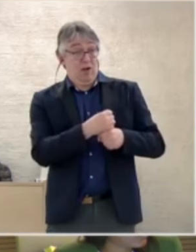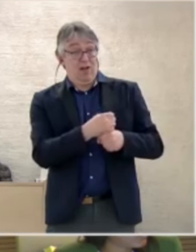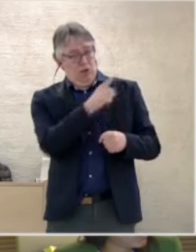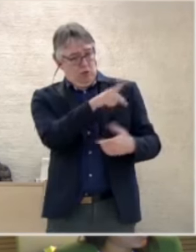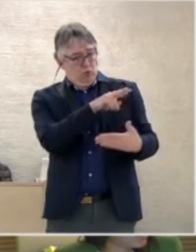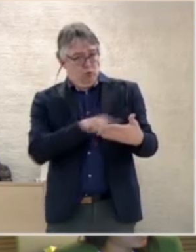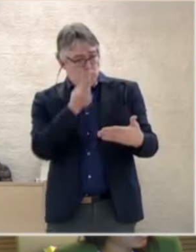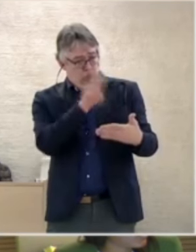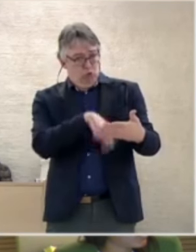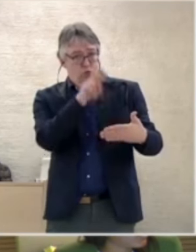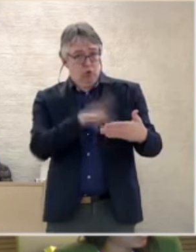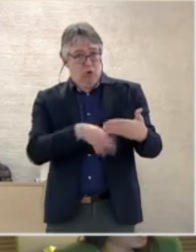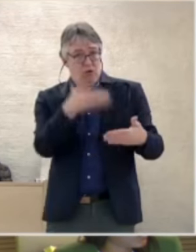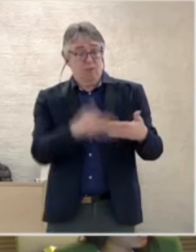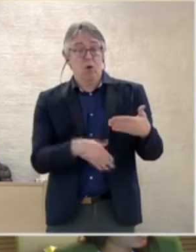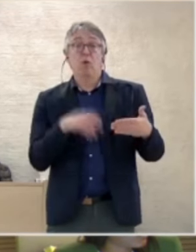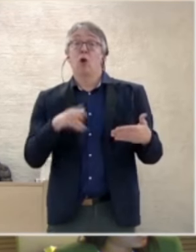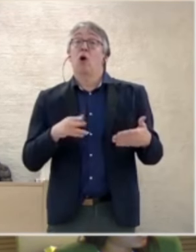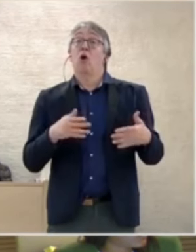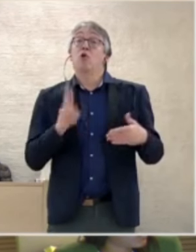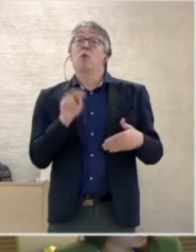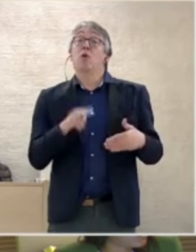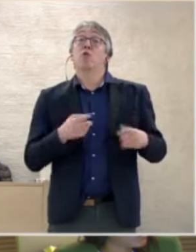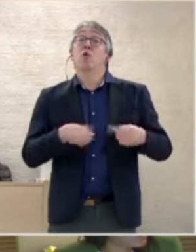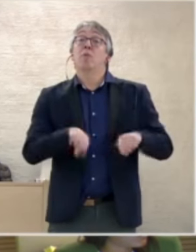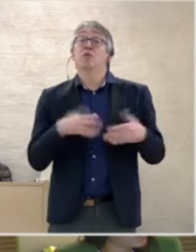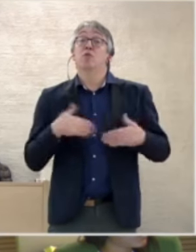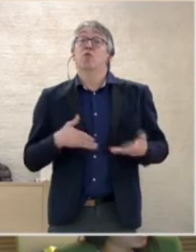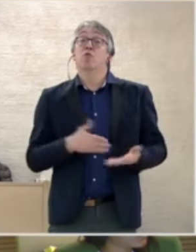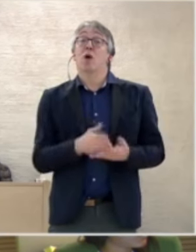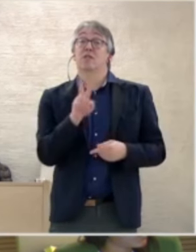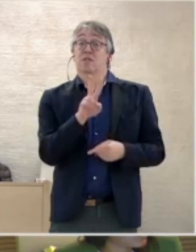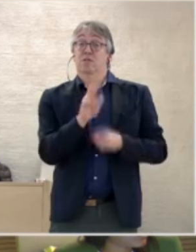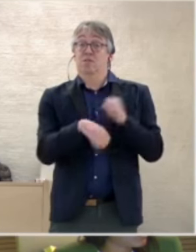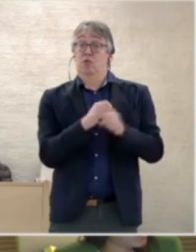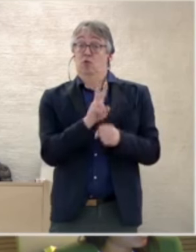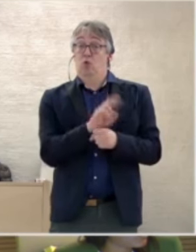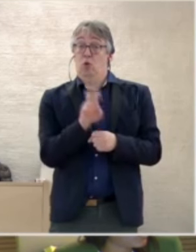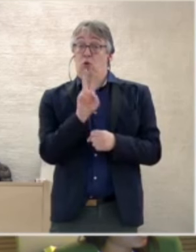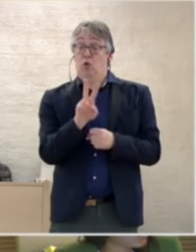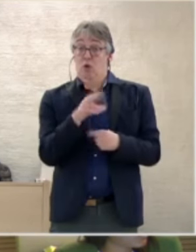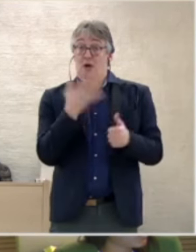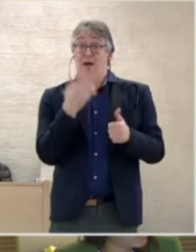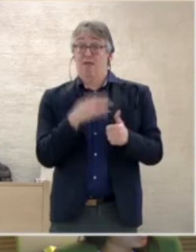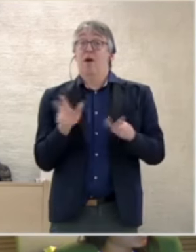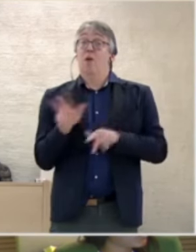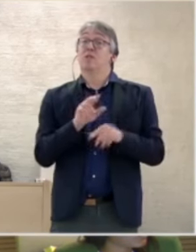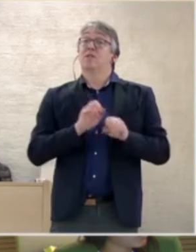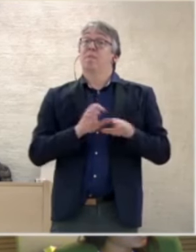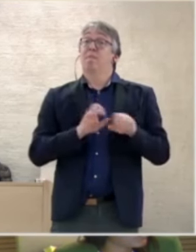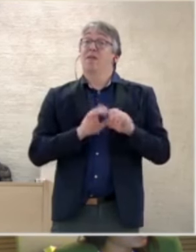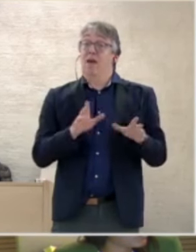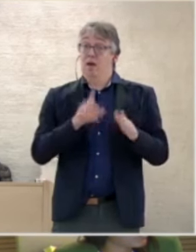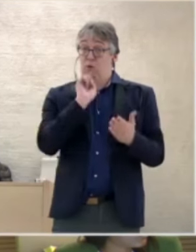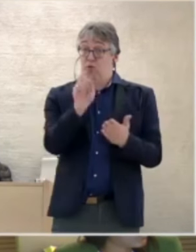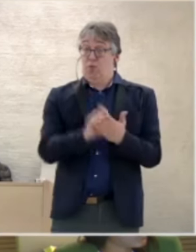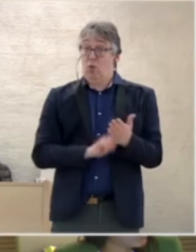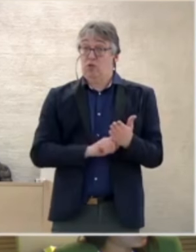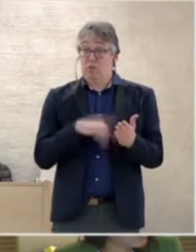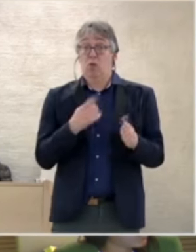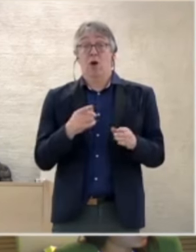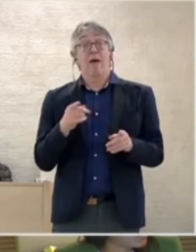study the documents of UN Commission on Human Rights of 2002, which include Western media reports about killing of innocent